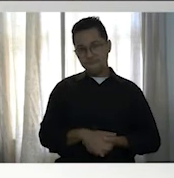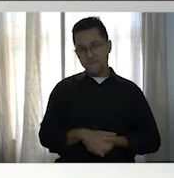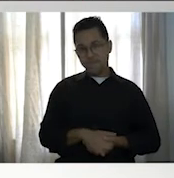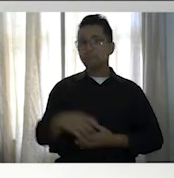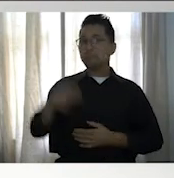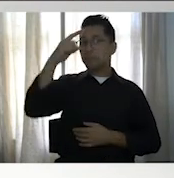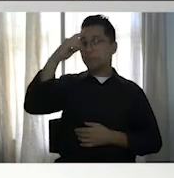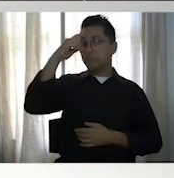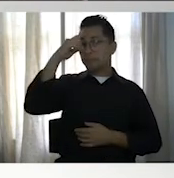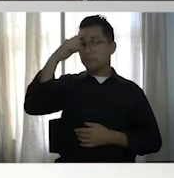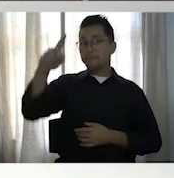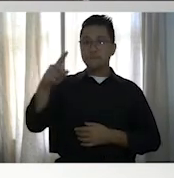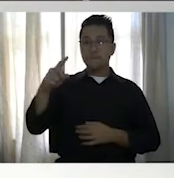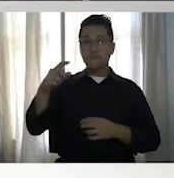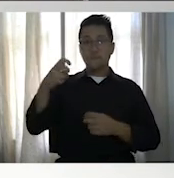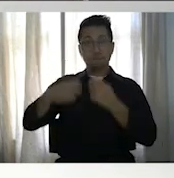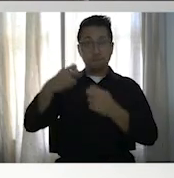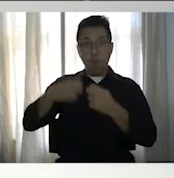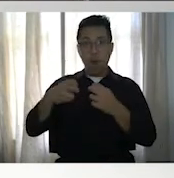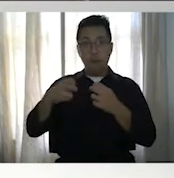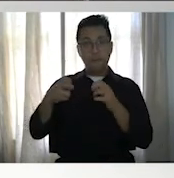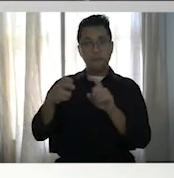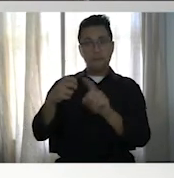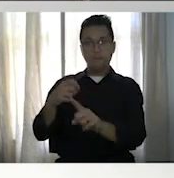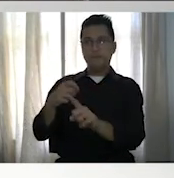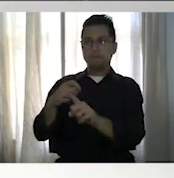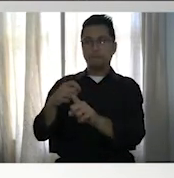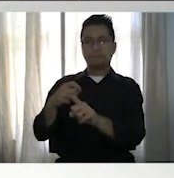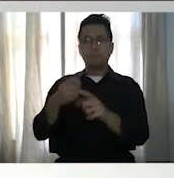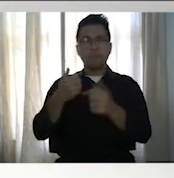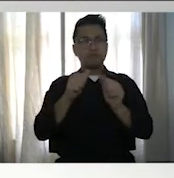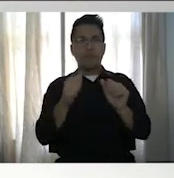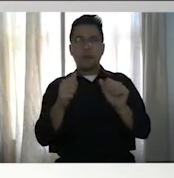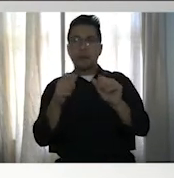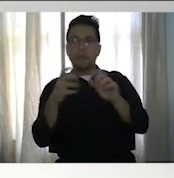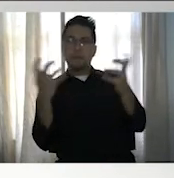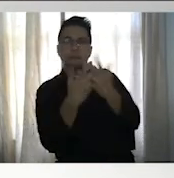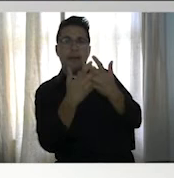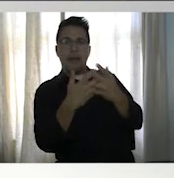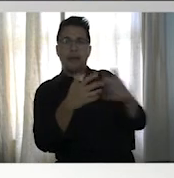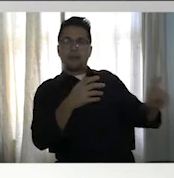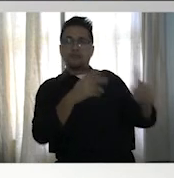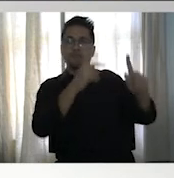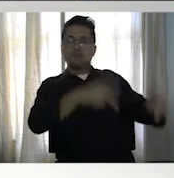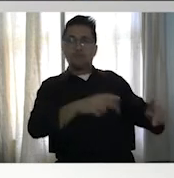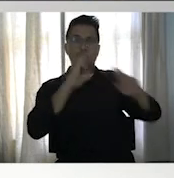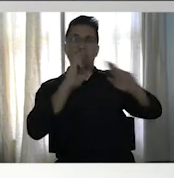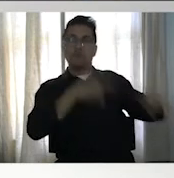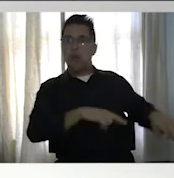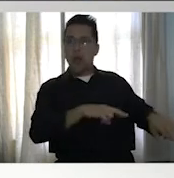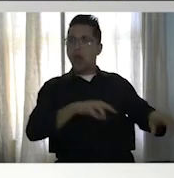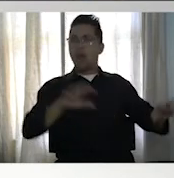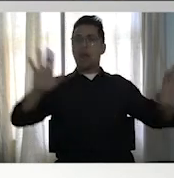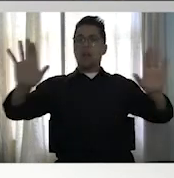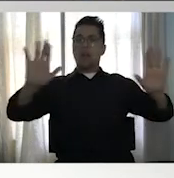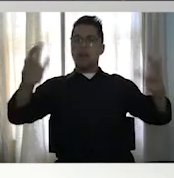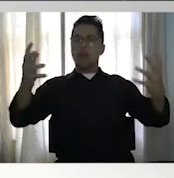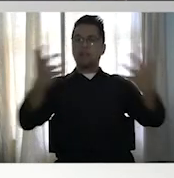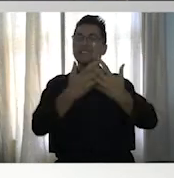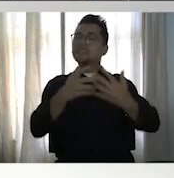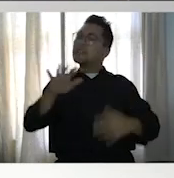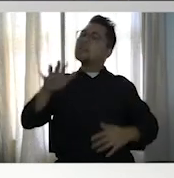for size of the problem, matching size of the reaction. This is often a